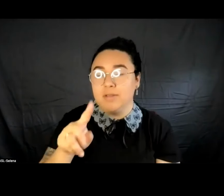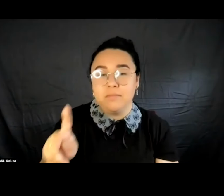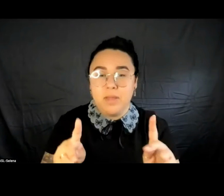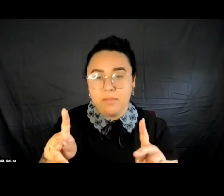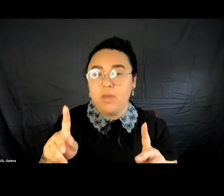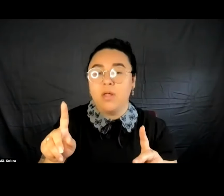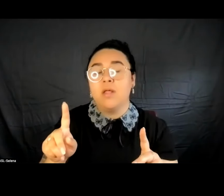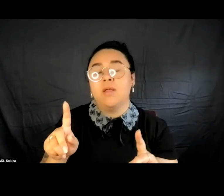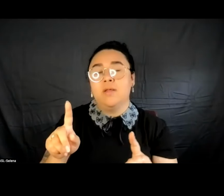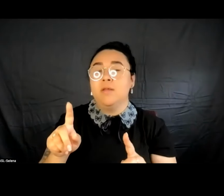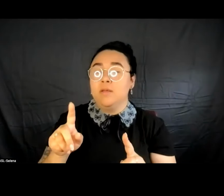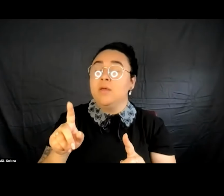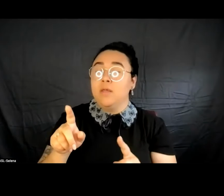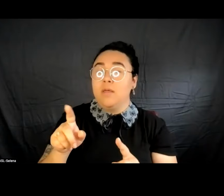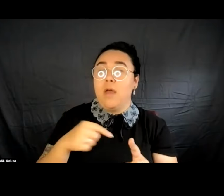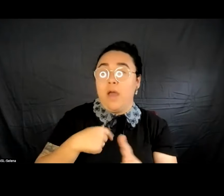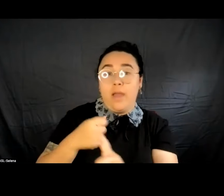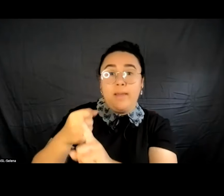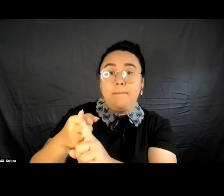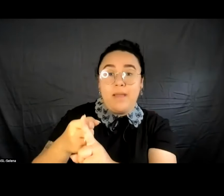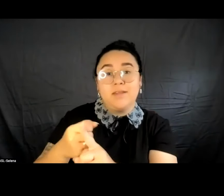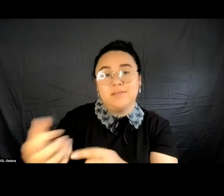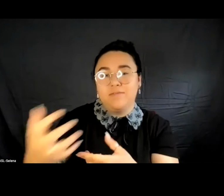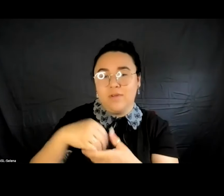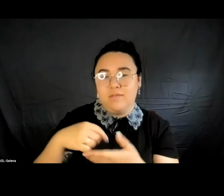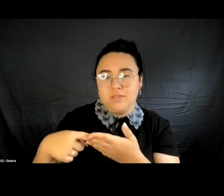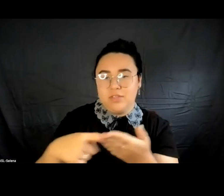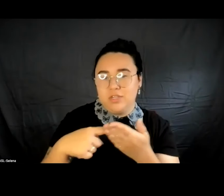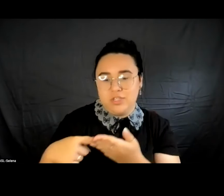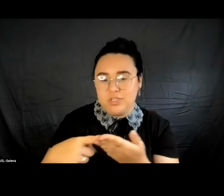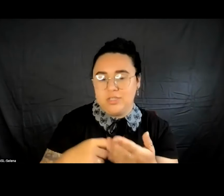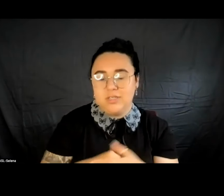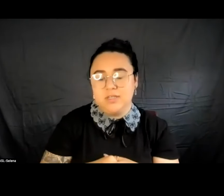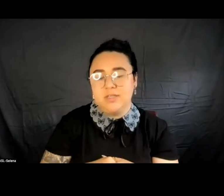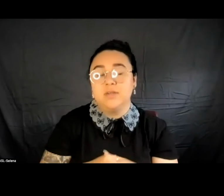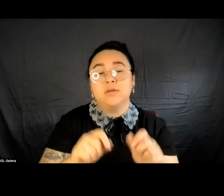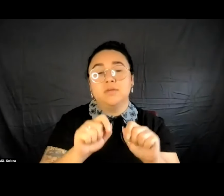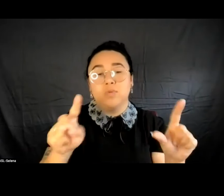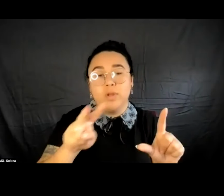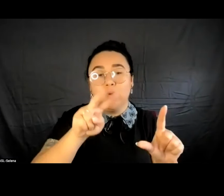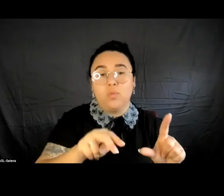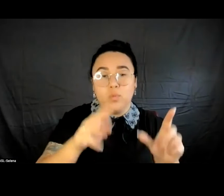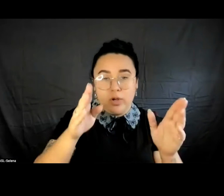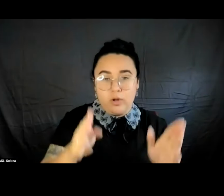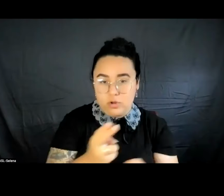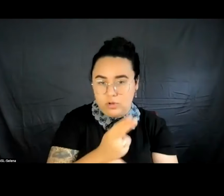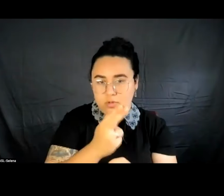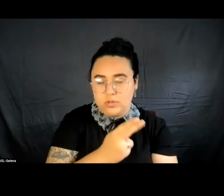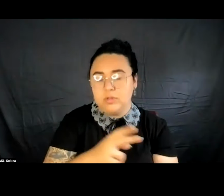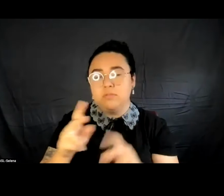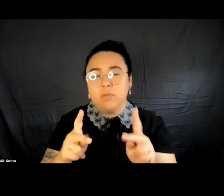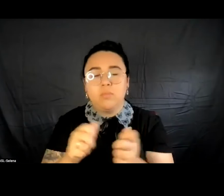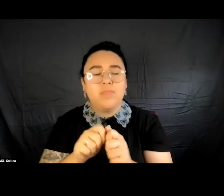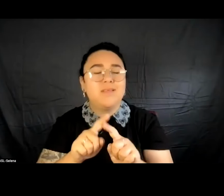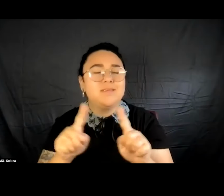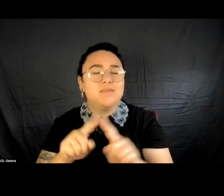every day impacts have a seat at the table. Screen reader users, folks with different types of disabilities, all